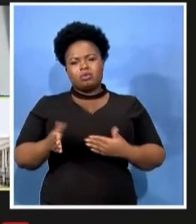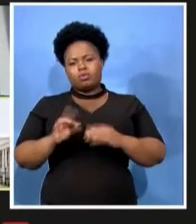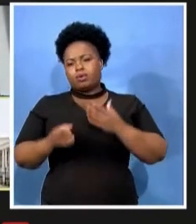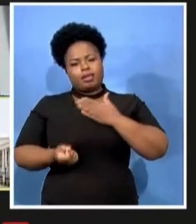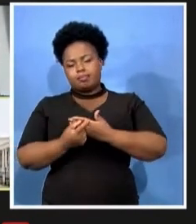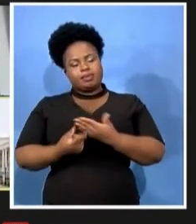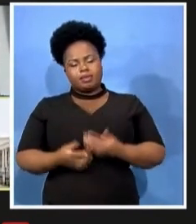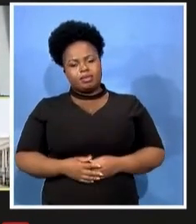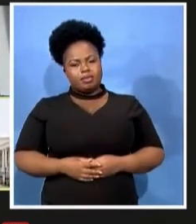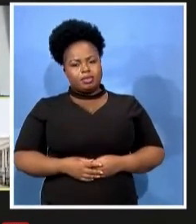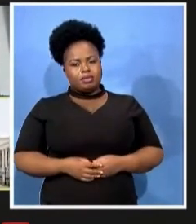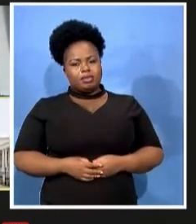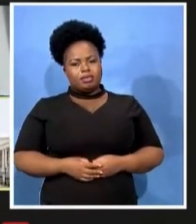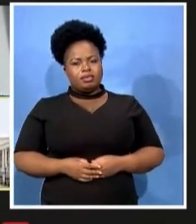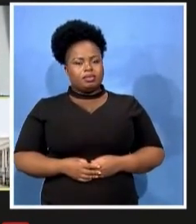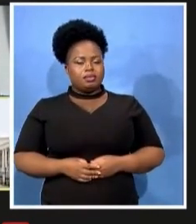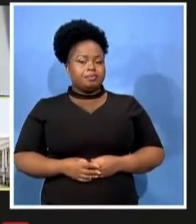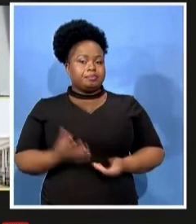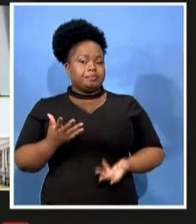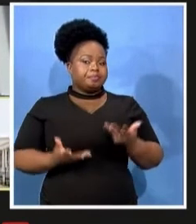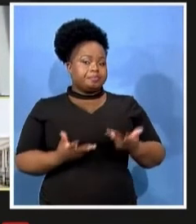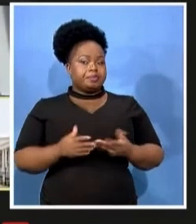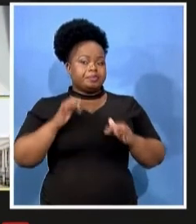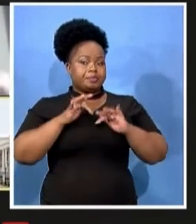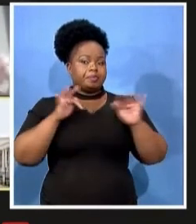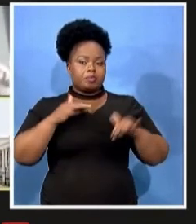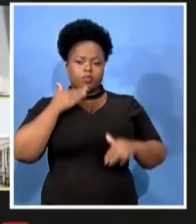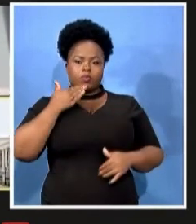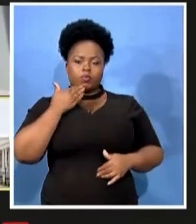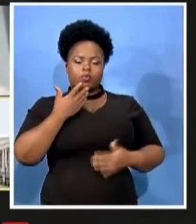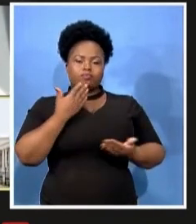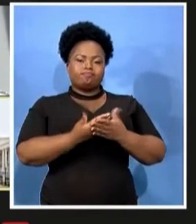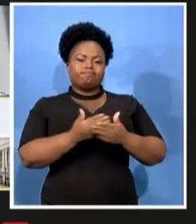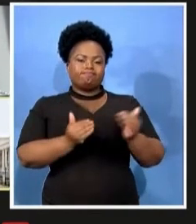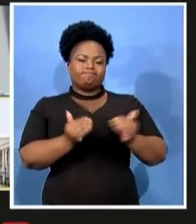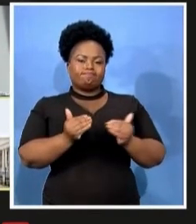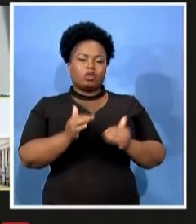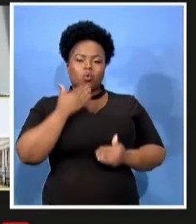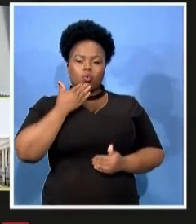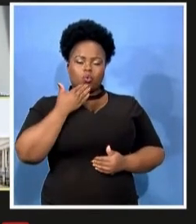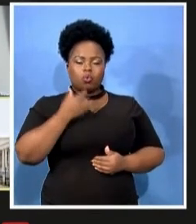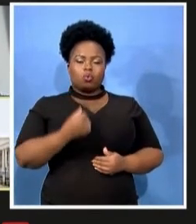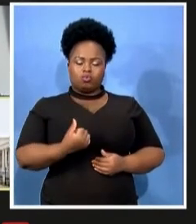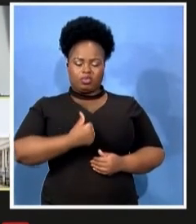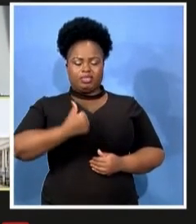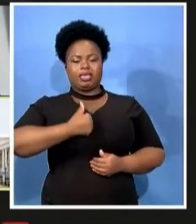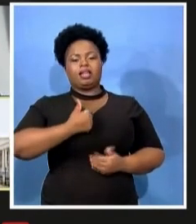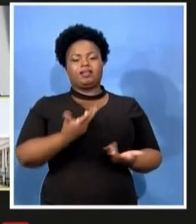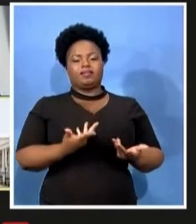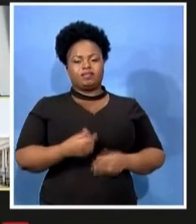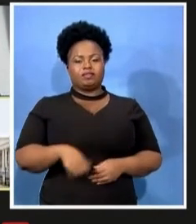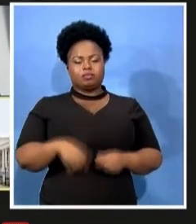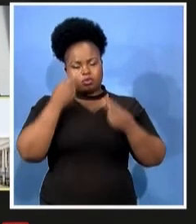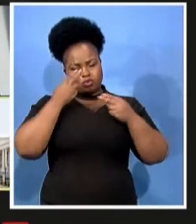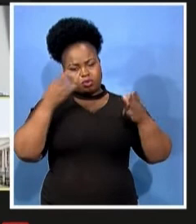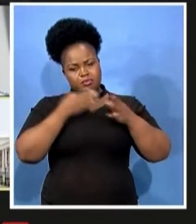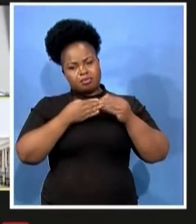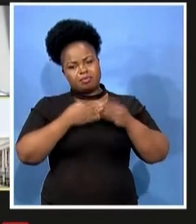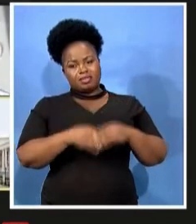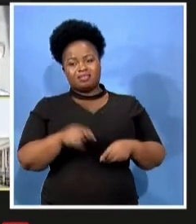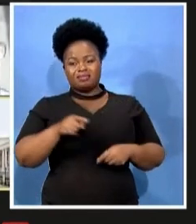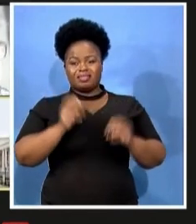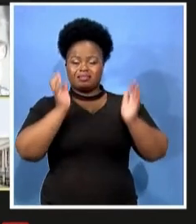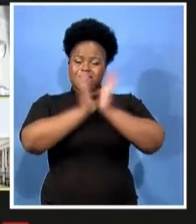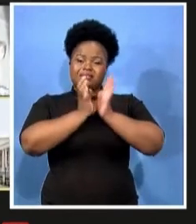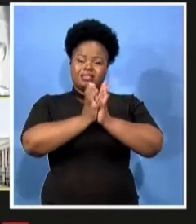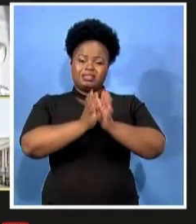who would be able to handle that is themselves, honorable members. So this meeting again, praising you of the status